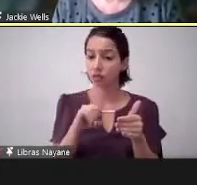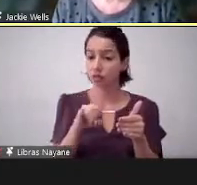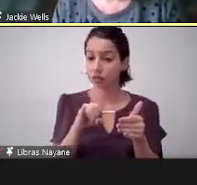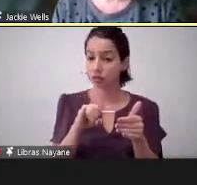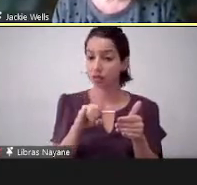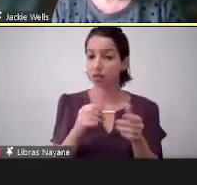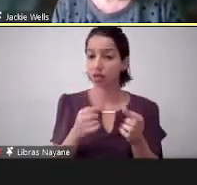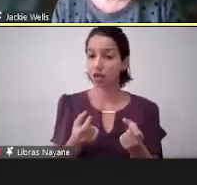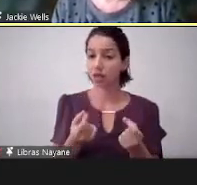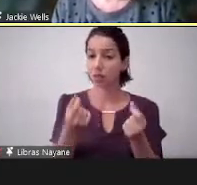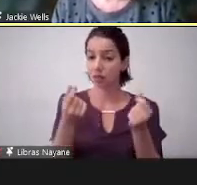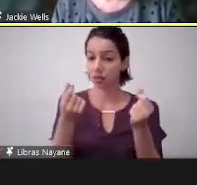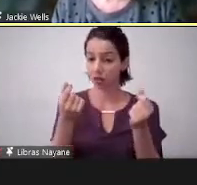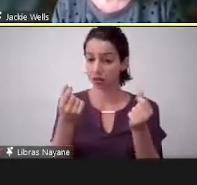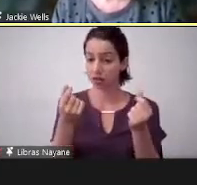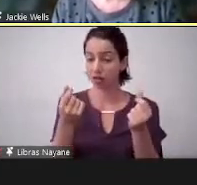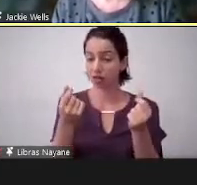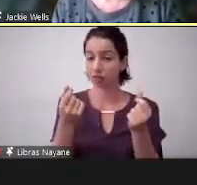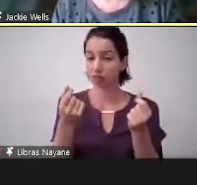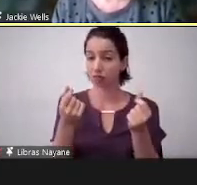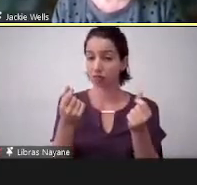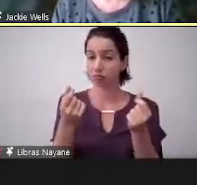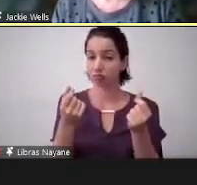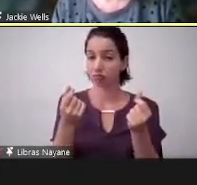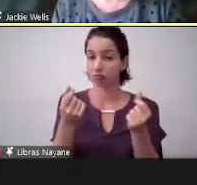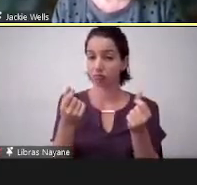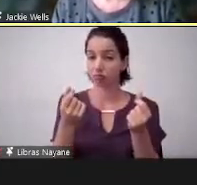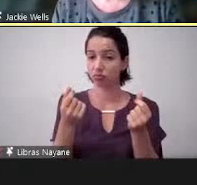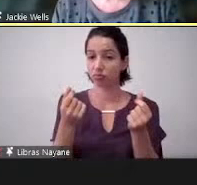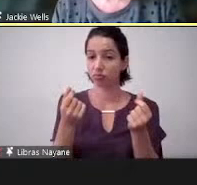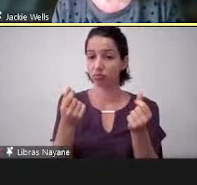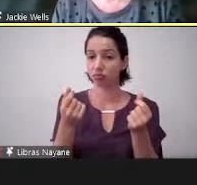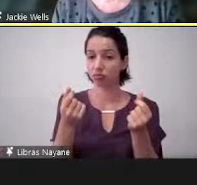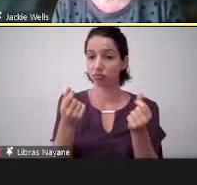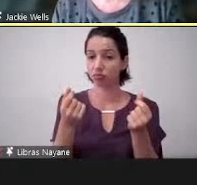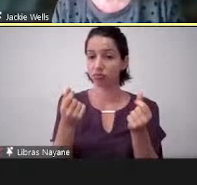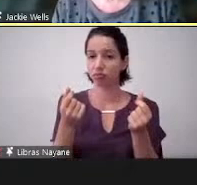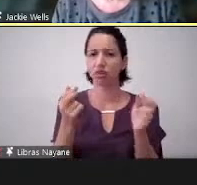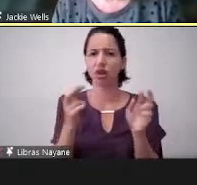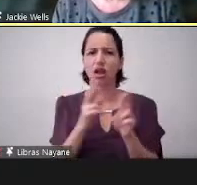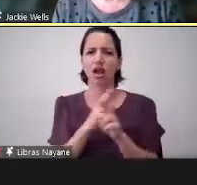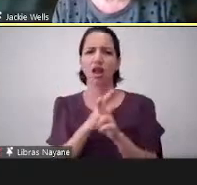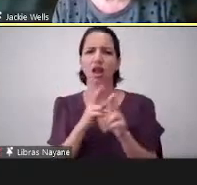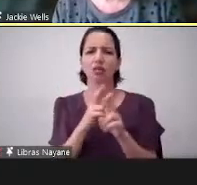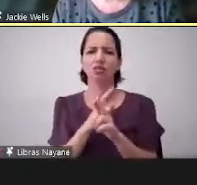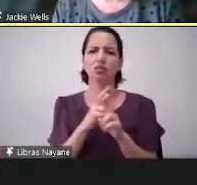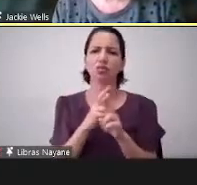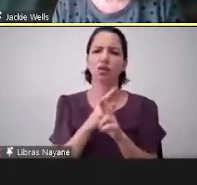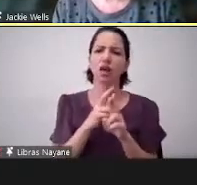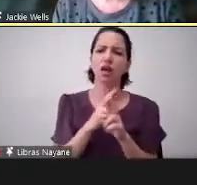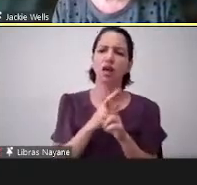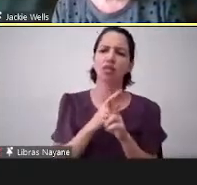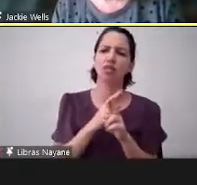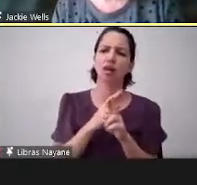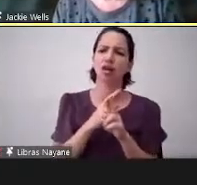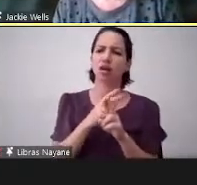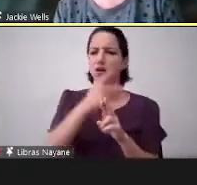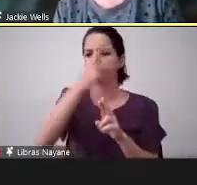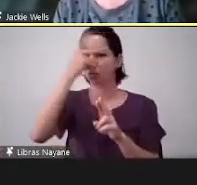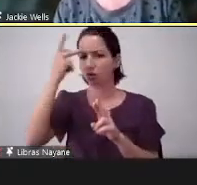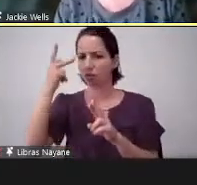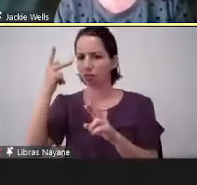contributions. The PLSA has argued that the government should not damage the success of automatic enrolment